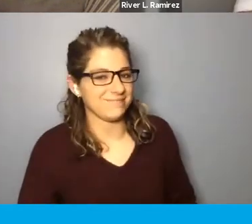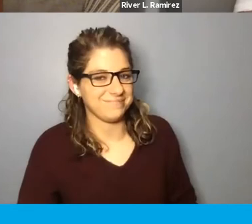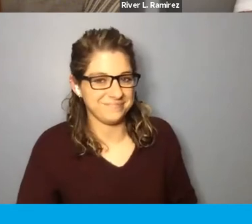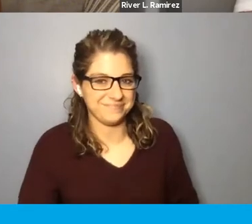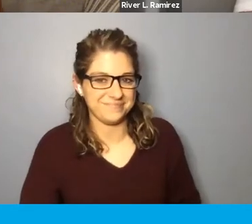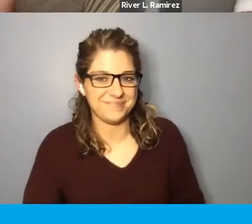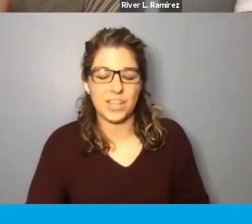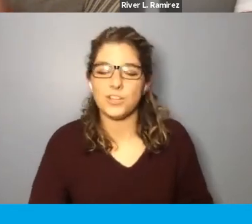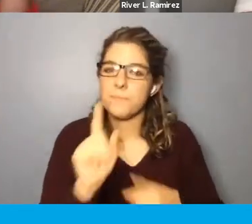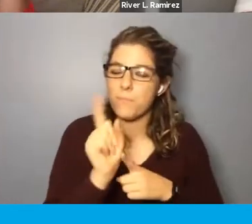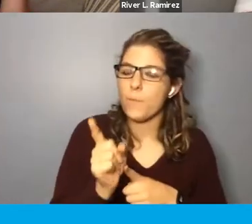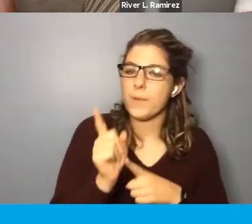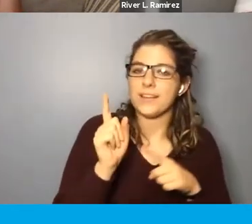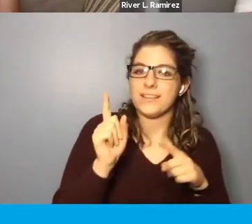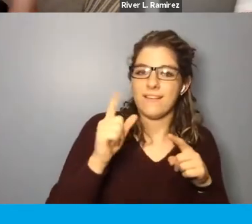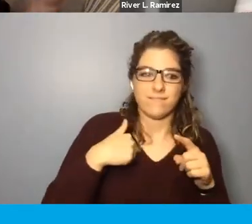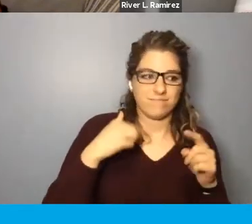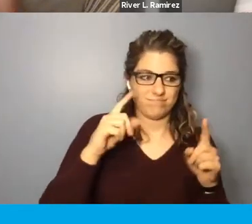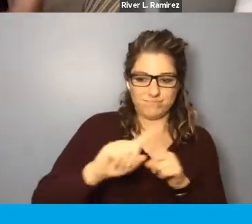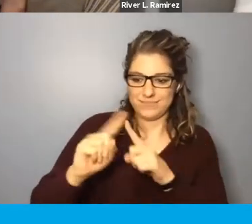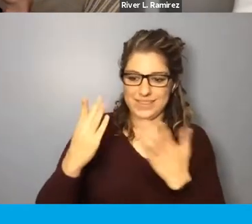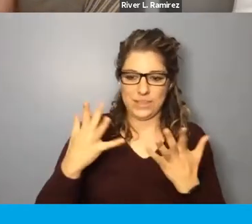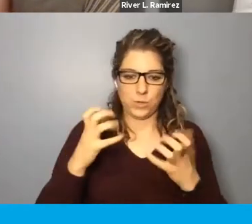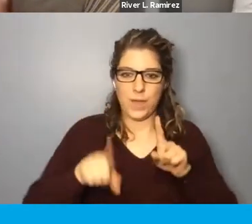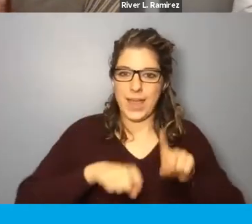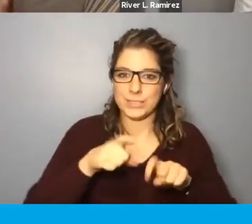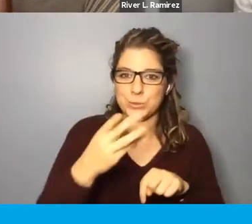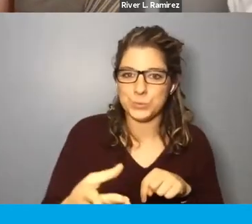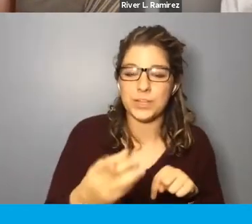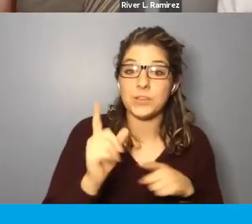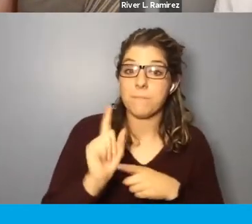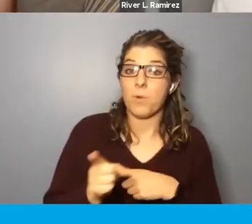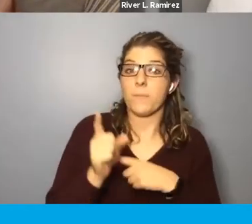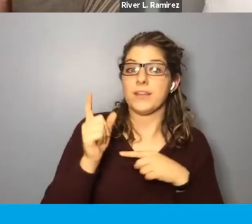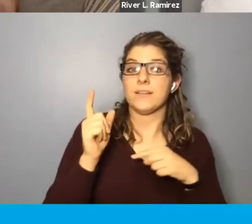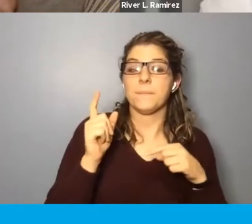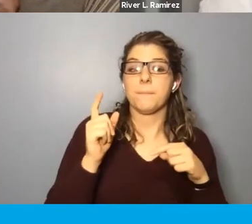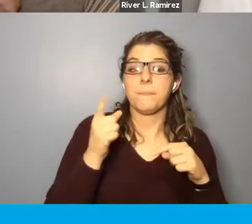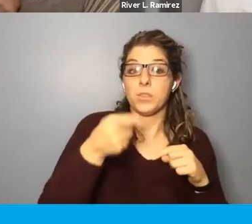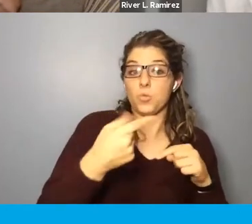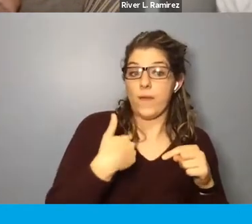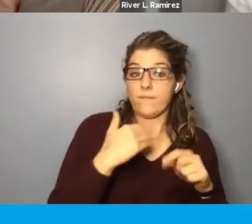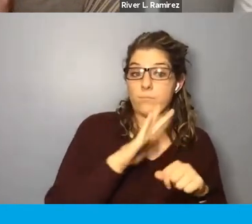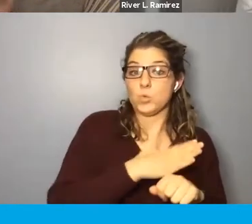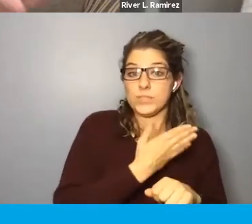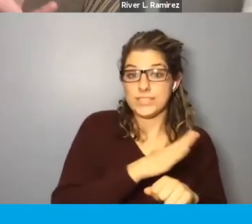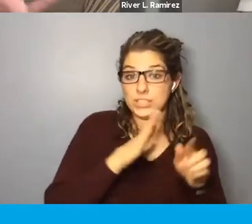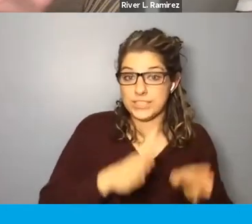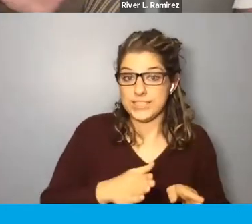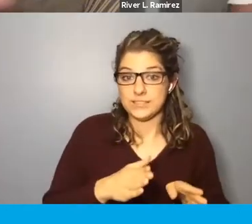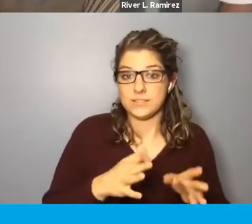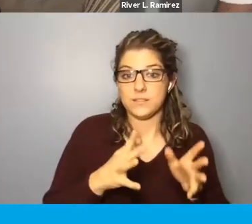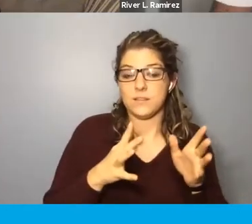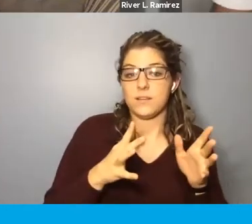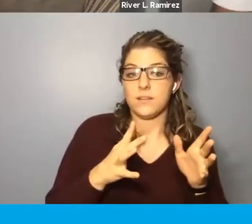There's this moment that I'm like, I have all these things I want to ask you. And also like there's this moment in where you have the musicians turn away from